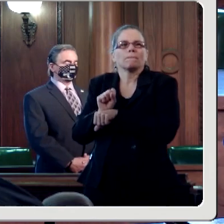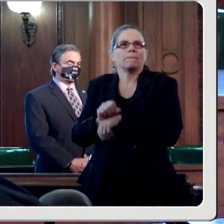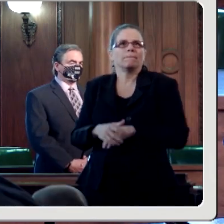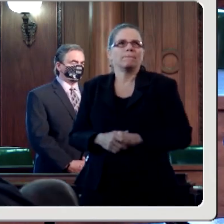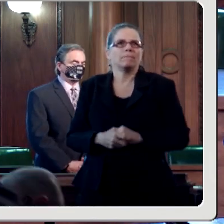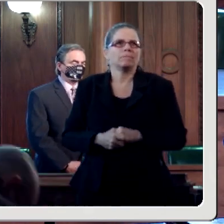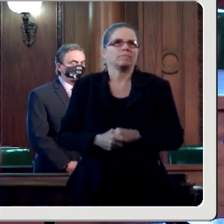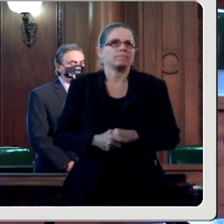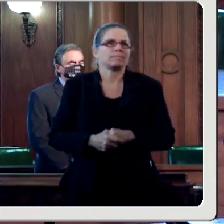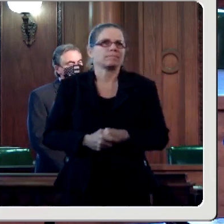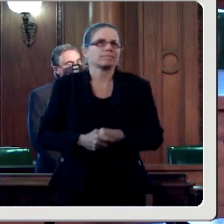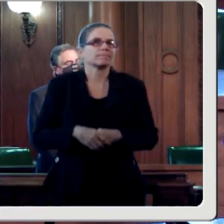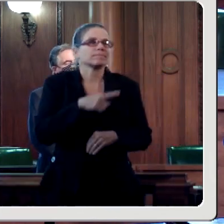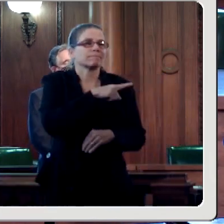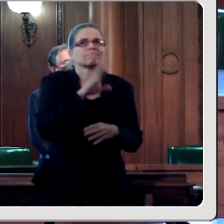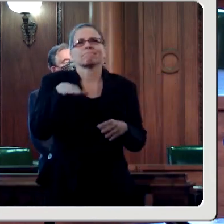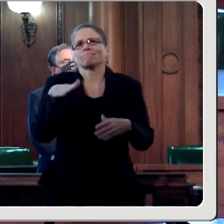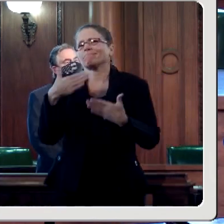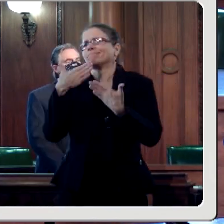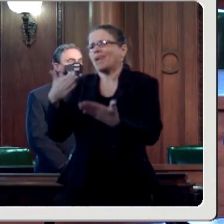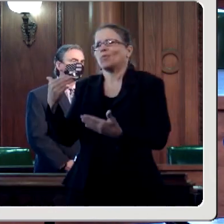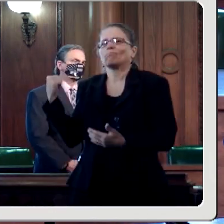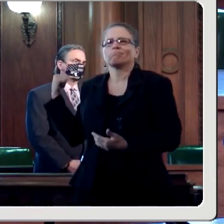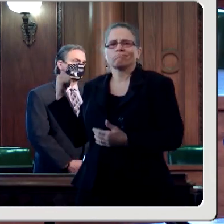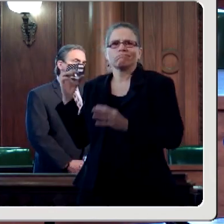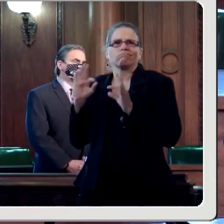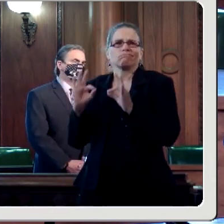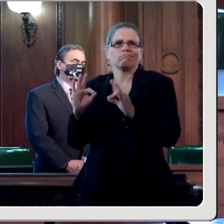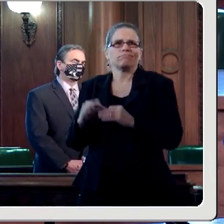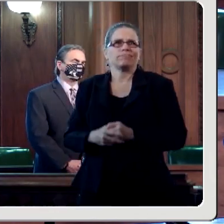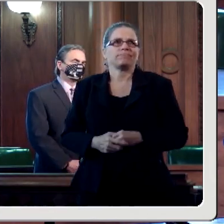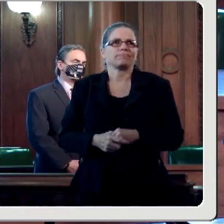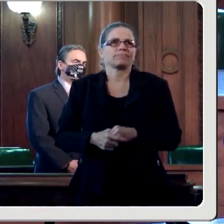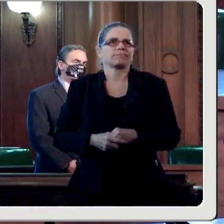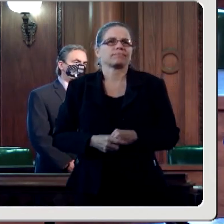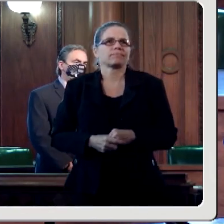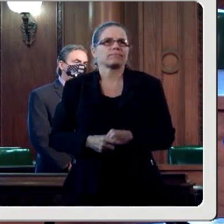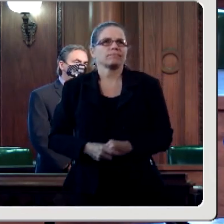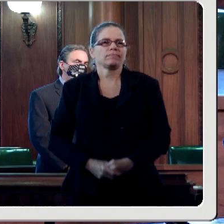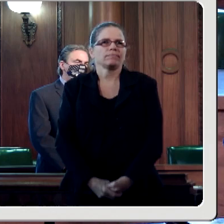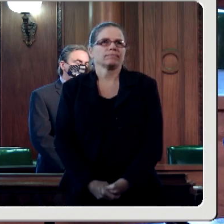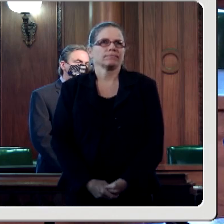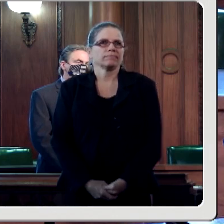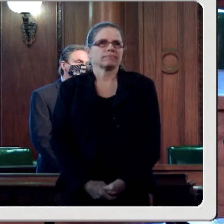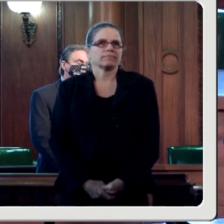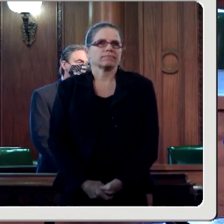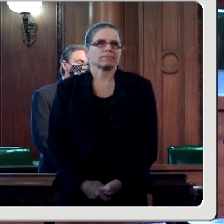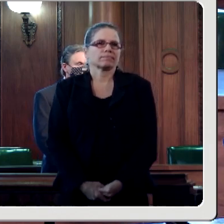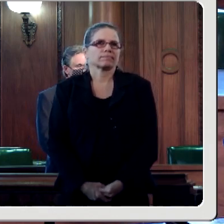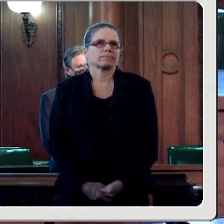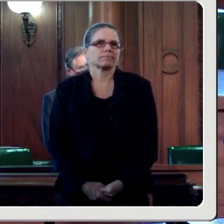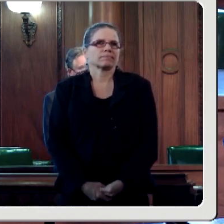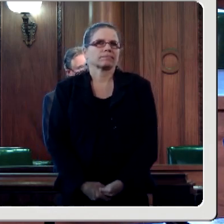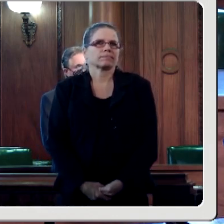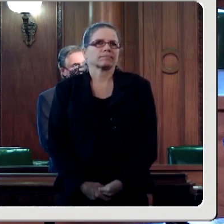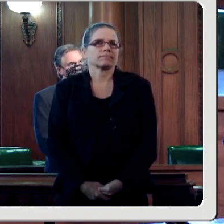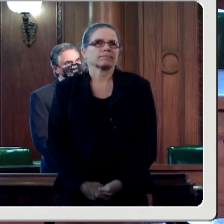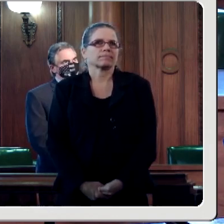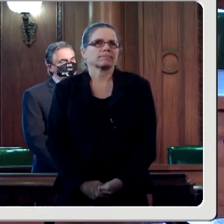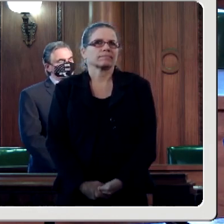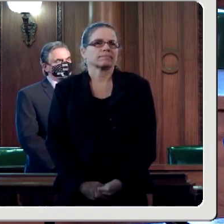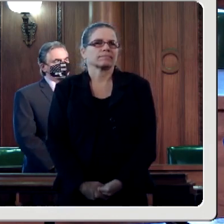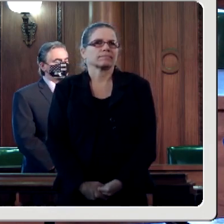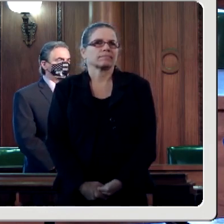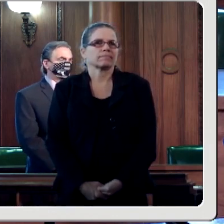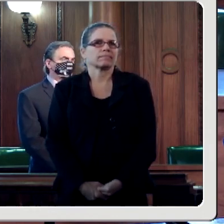Thank you, Mayor. As I indicated last week, there was an uptick with regards to folks applying for